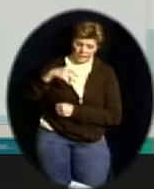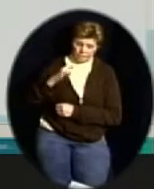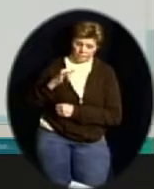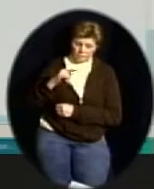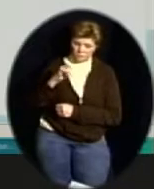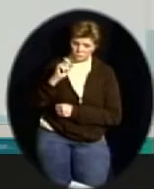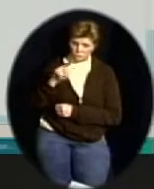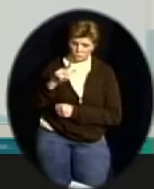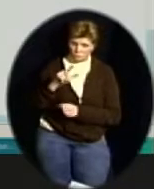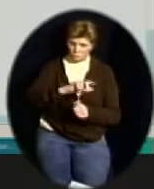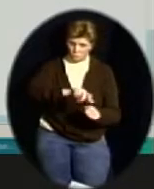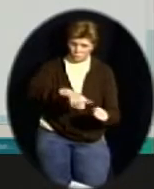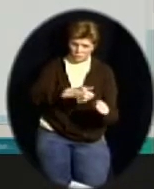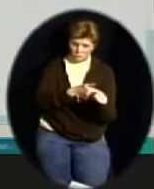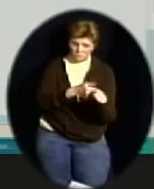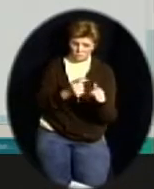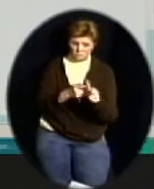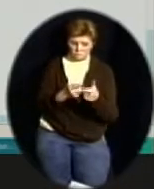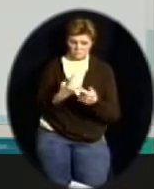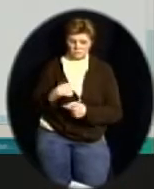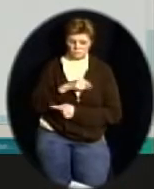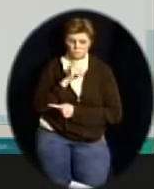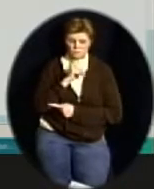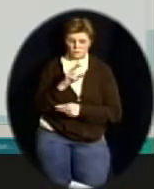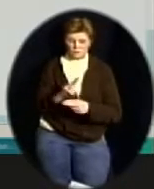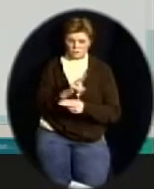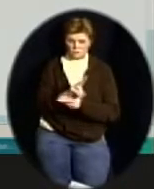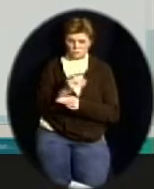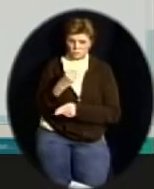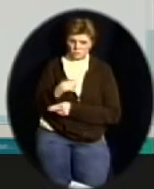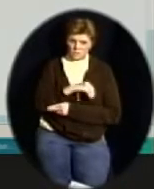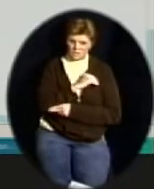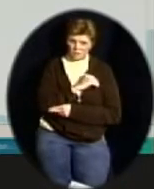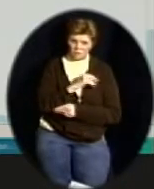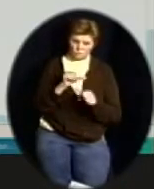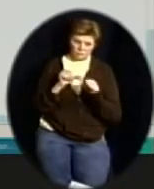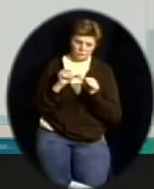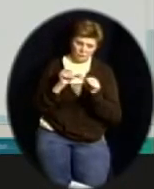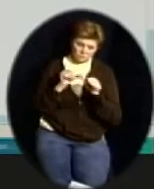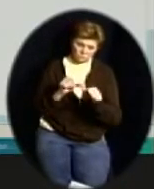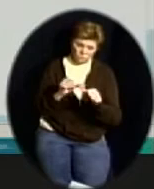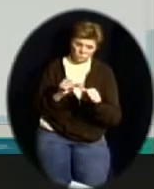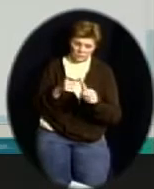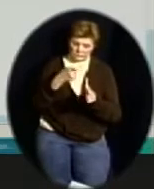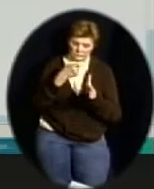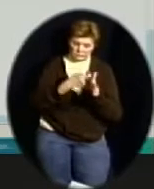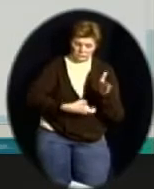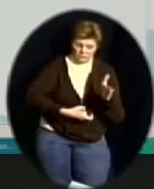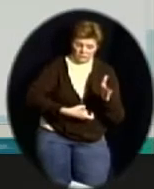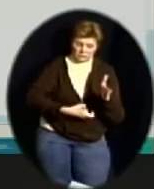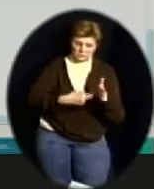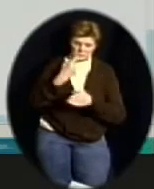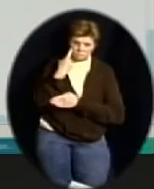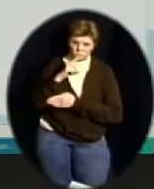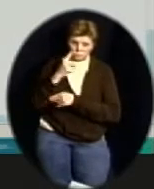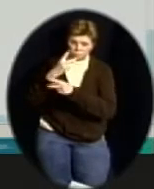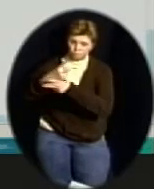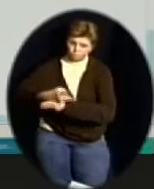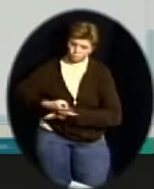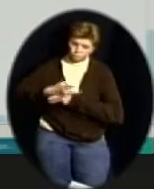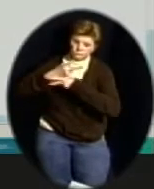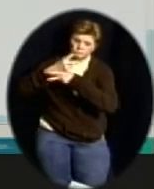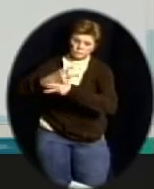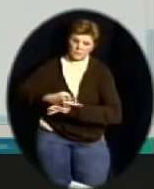We're now providing for ongoing costs with one-time money, which simply means that leadership would need to